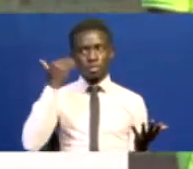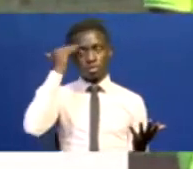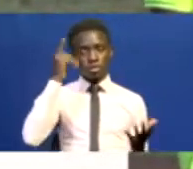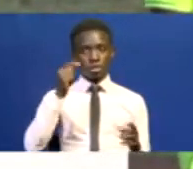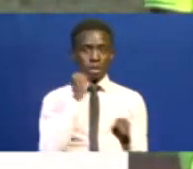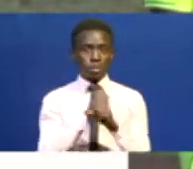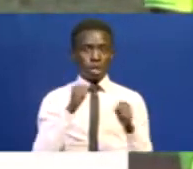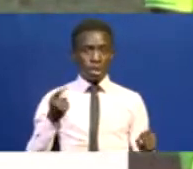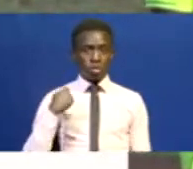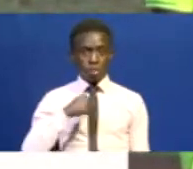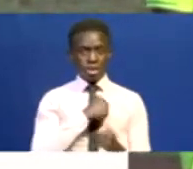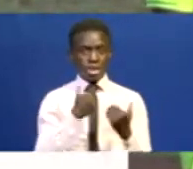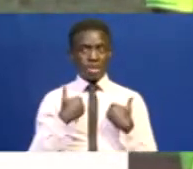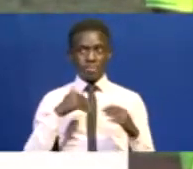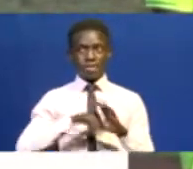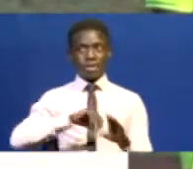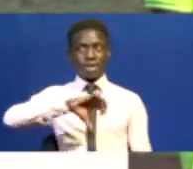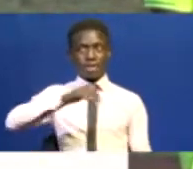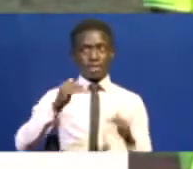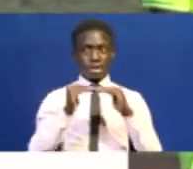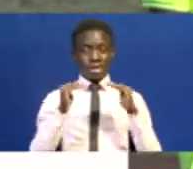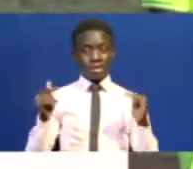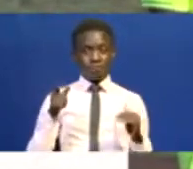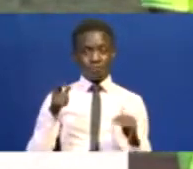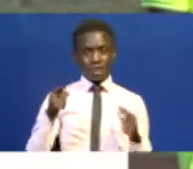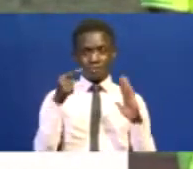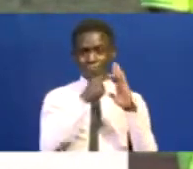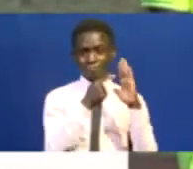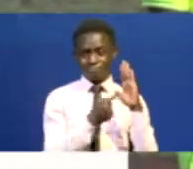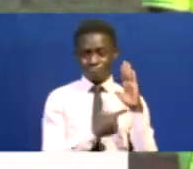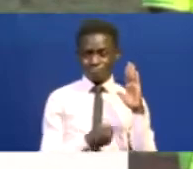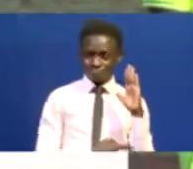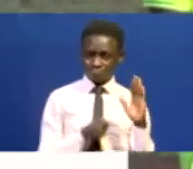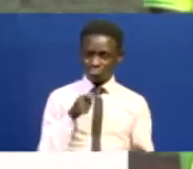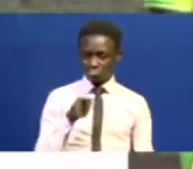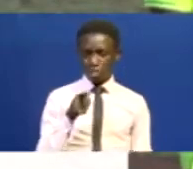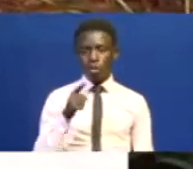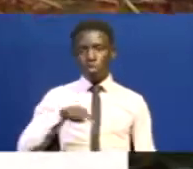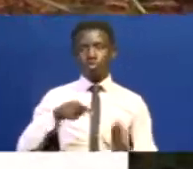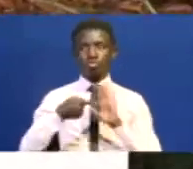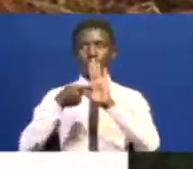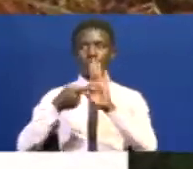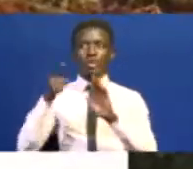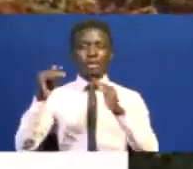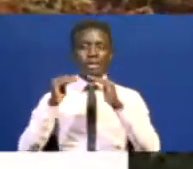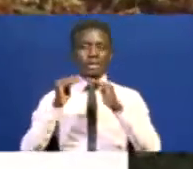yenye tumekuwa nayo huku county league tunaenda kuishow up huko Div 1.